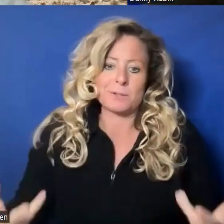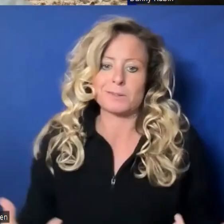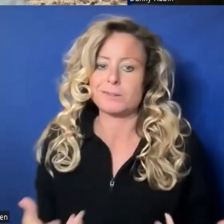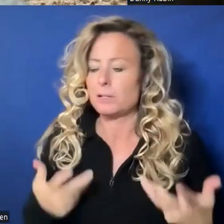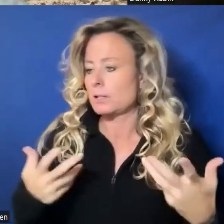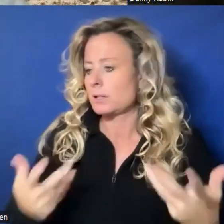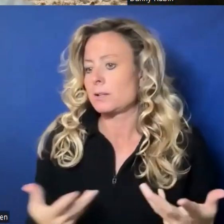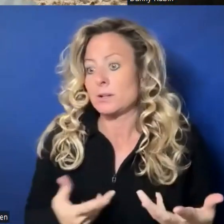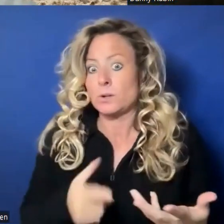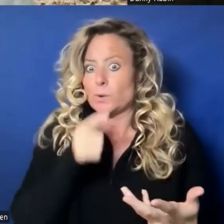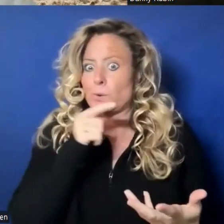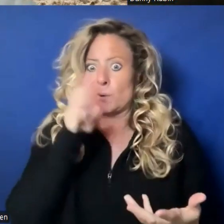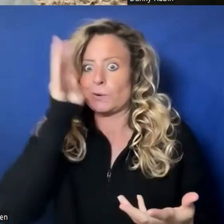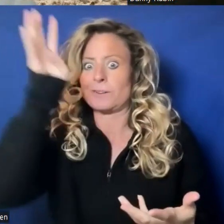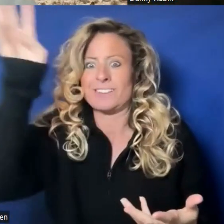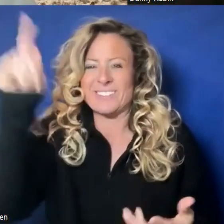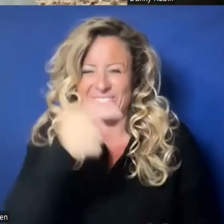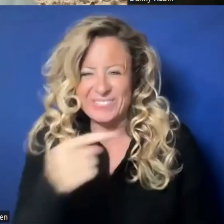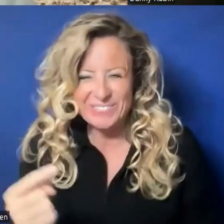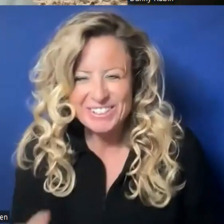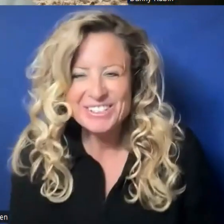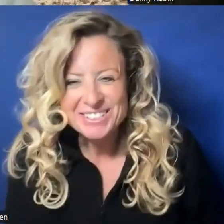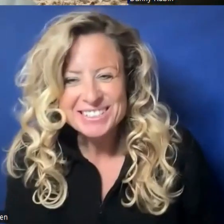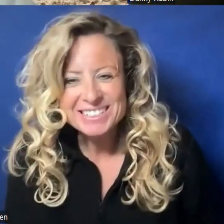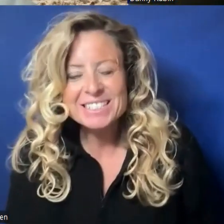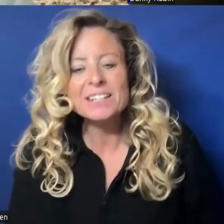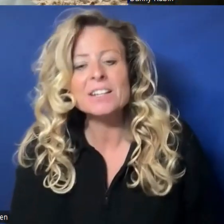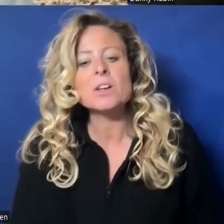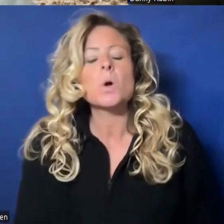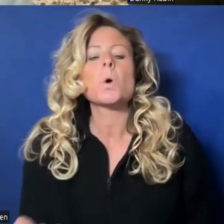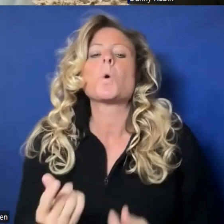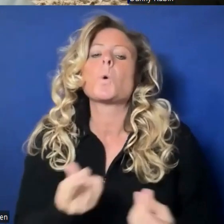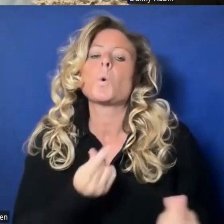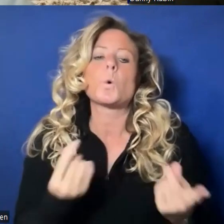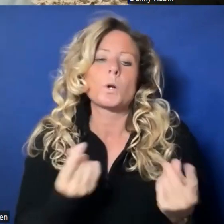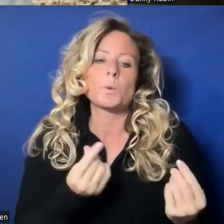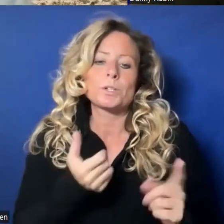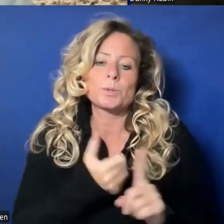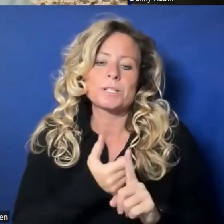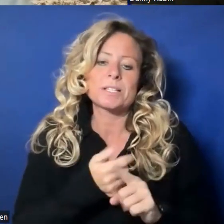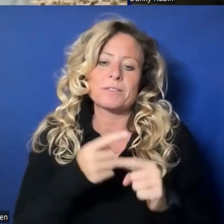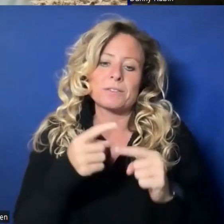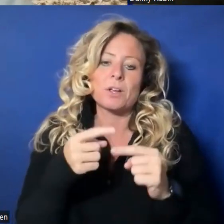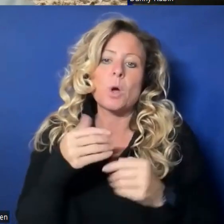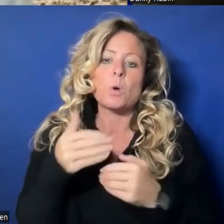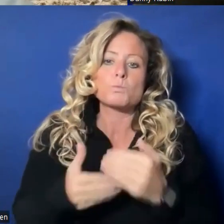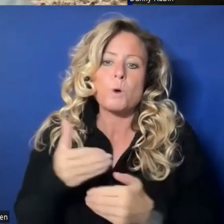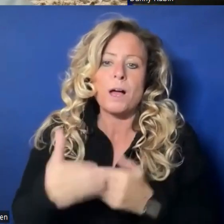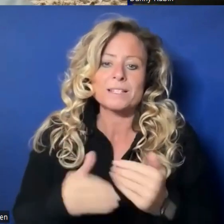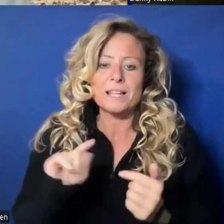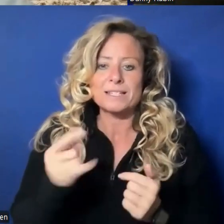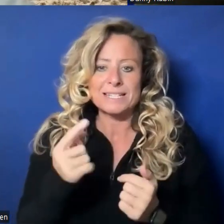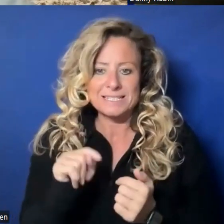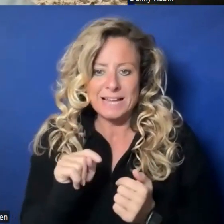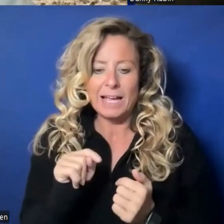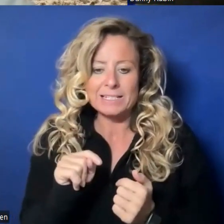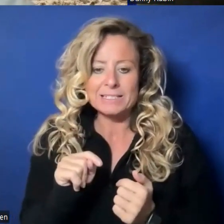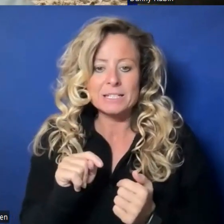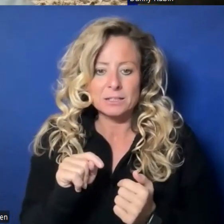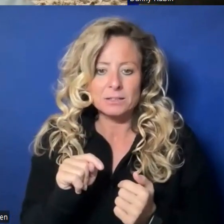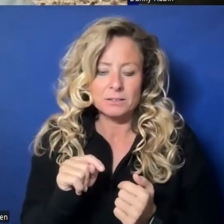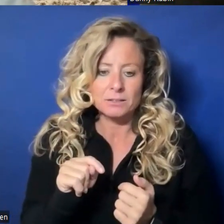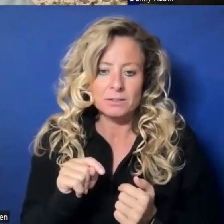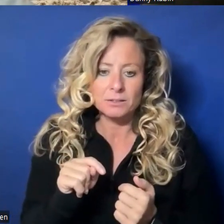it first, but all we are doing is processing text, just like ChatGPT,